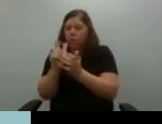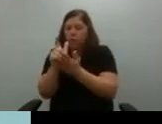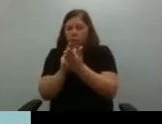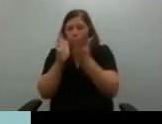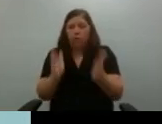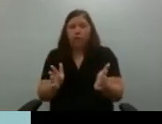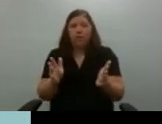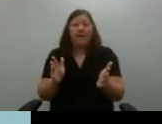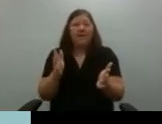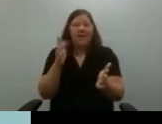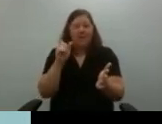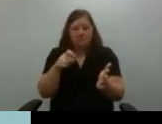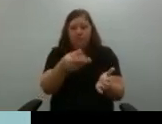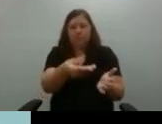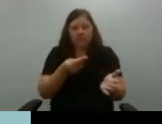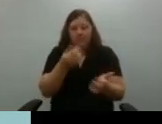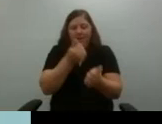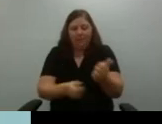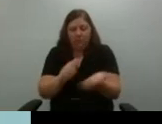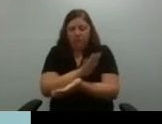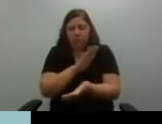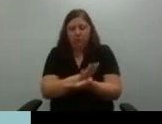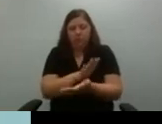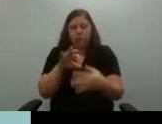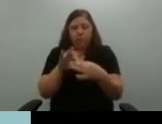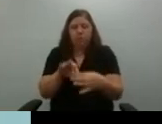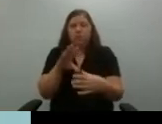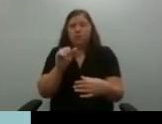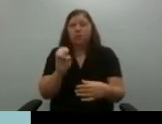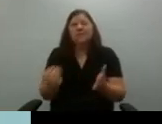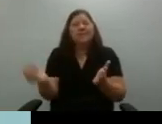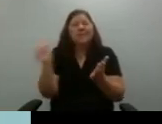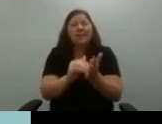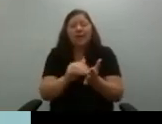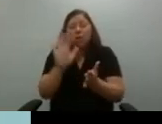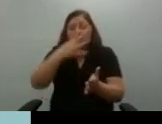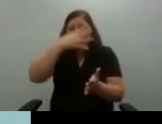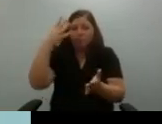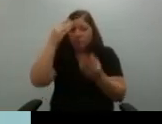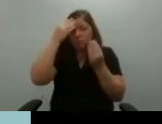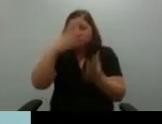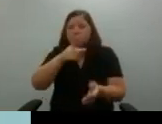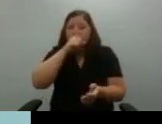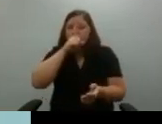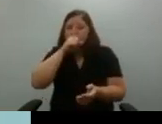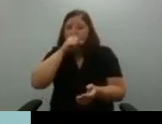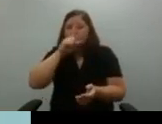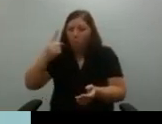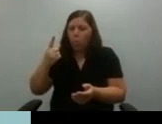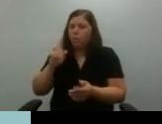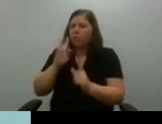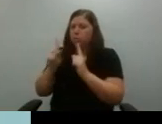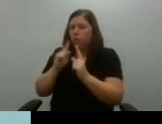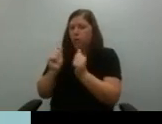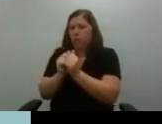in your case. Again, do not discuss your immigration information with anyone other than your attorney. You